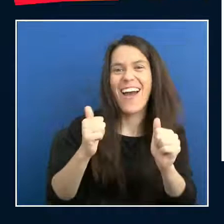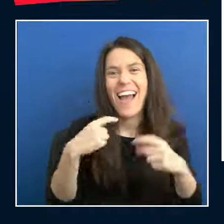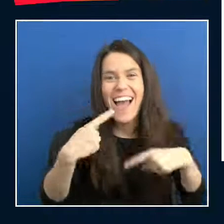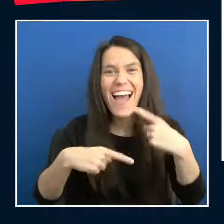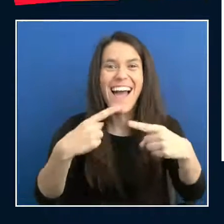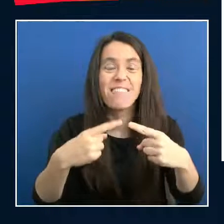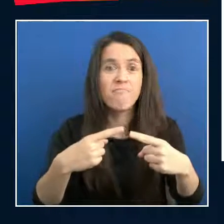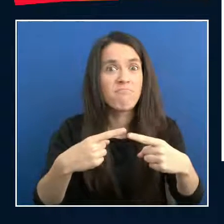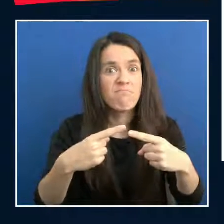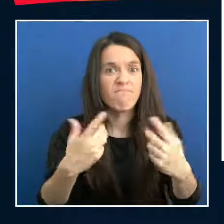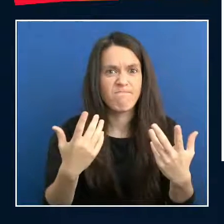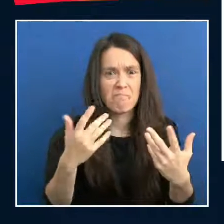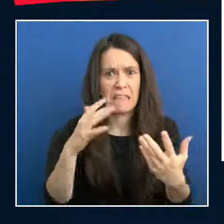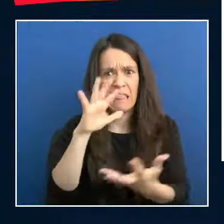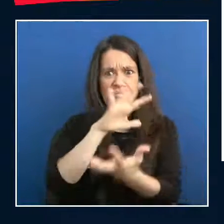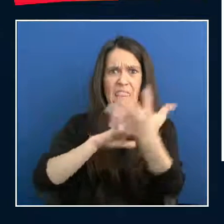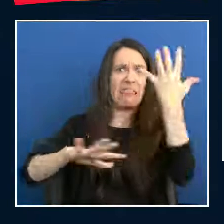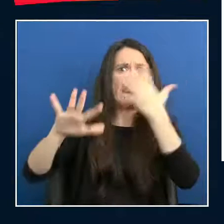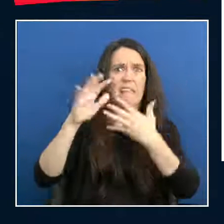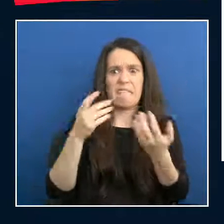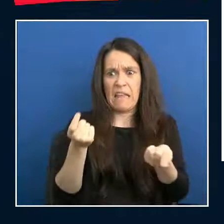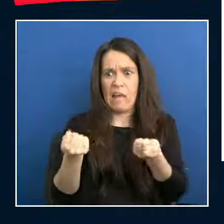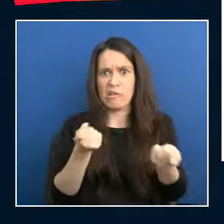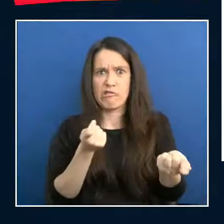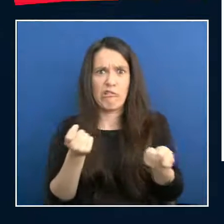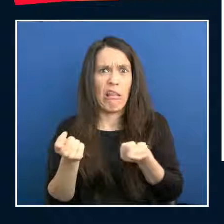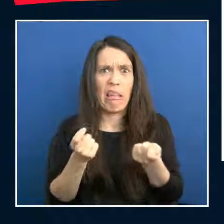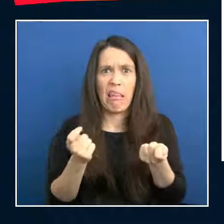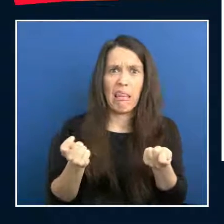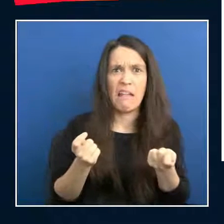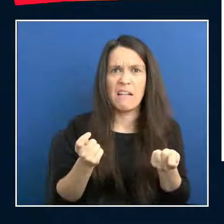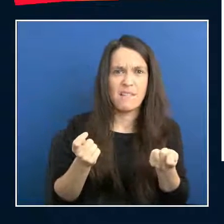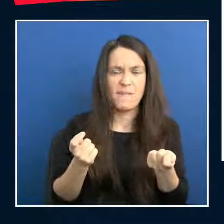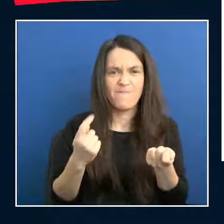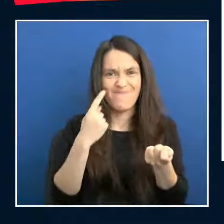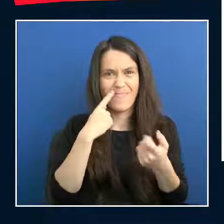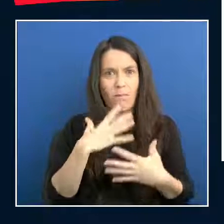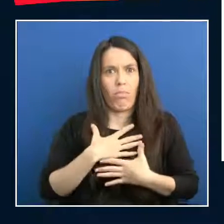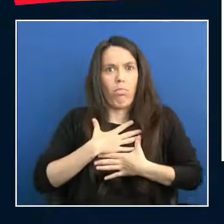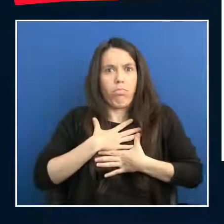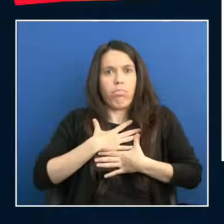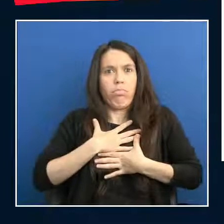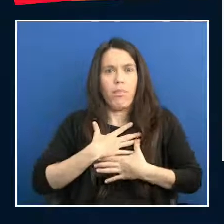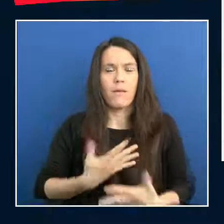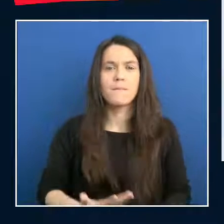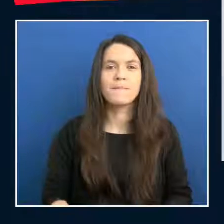abstract a lot of things away from us, also in addition with orchestrators.